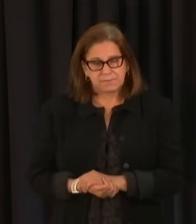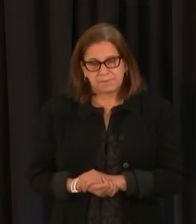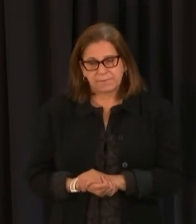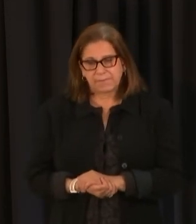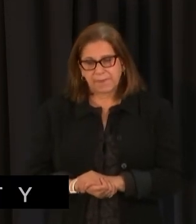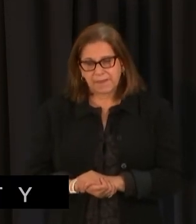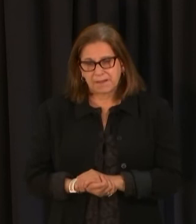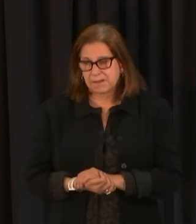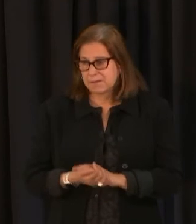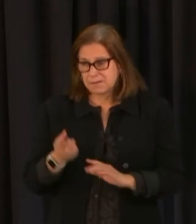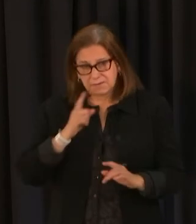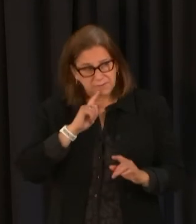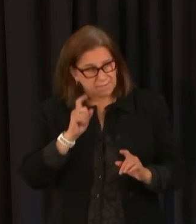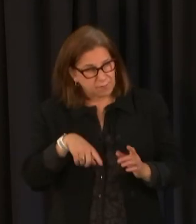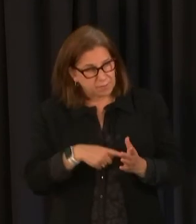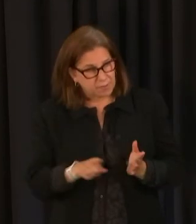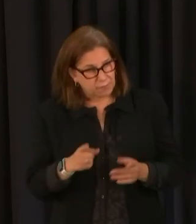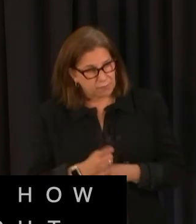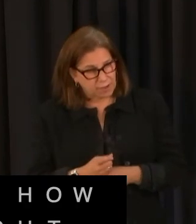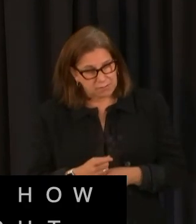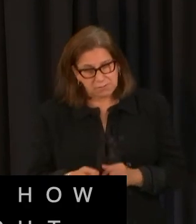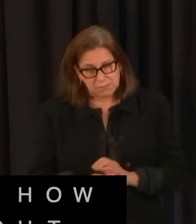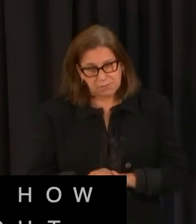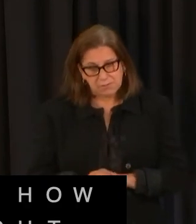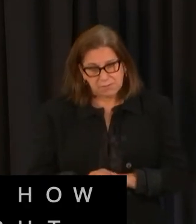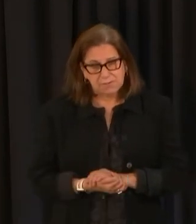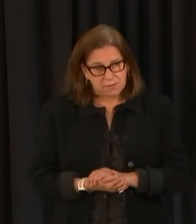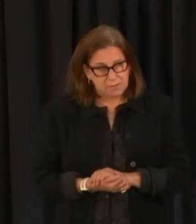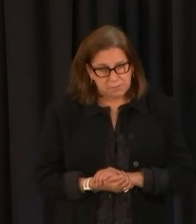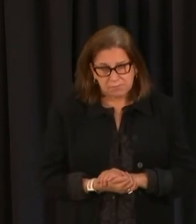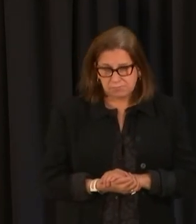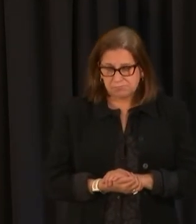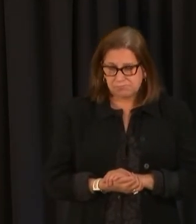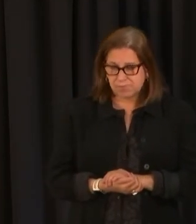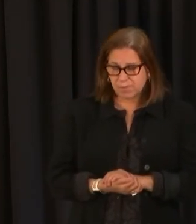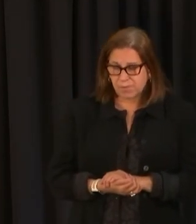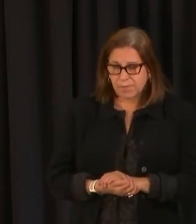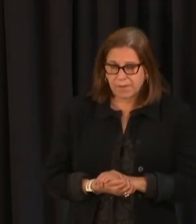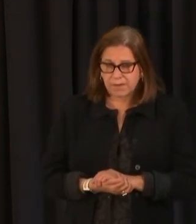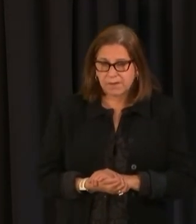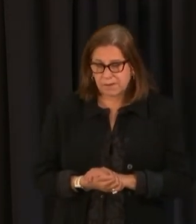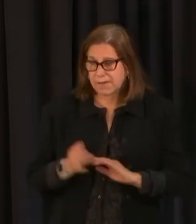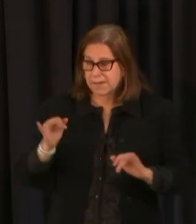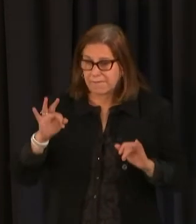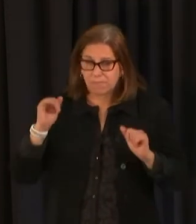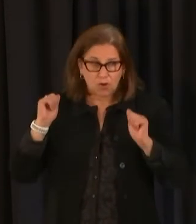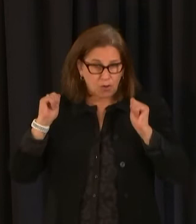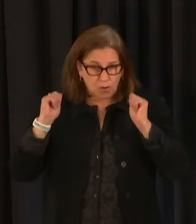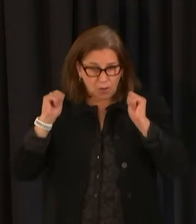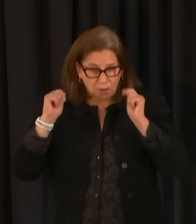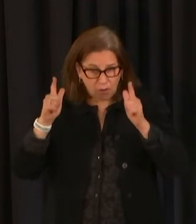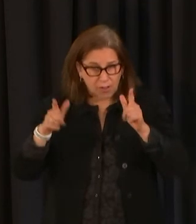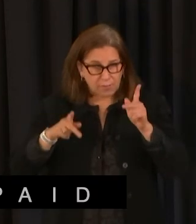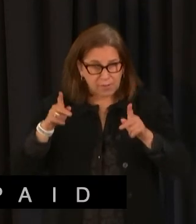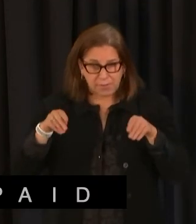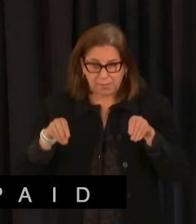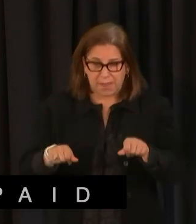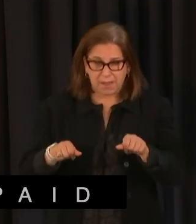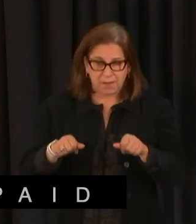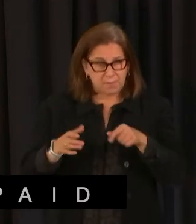would have to be paid if they paid it? If everyone paid, it's